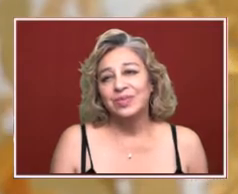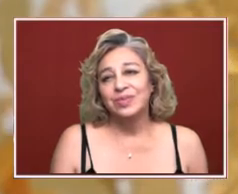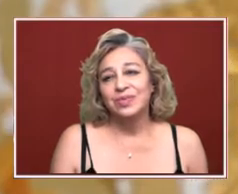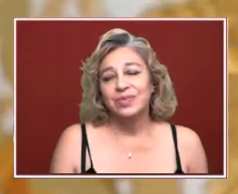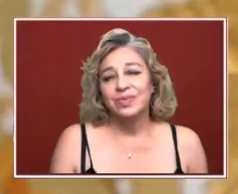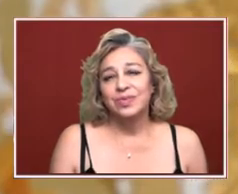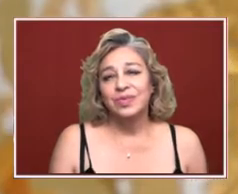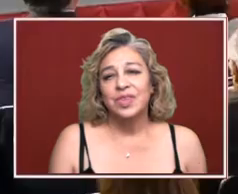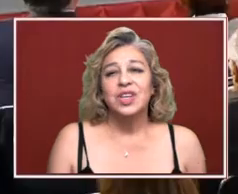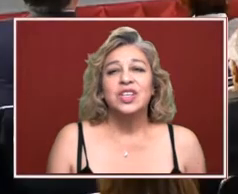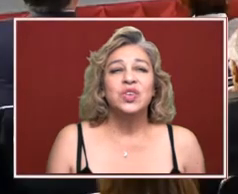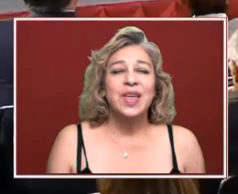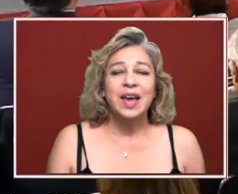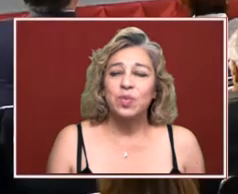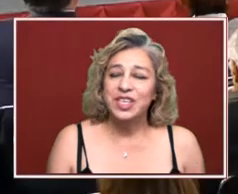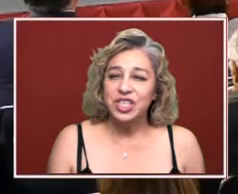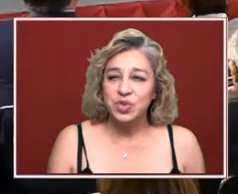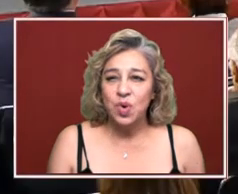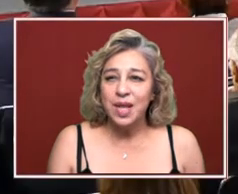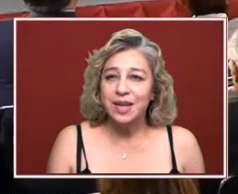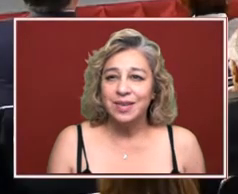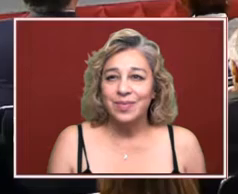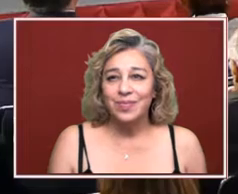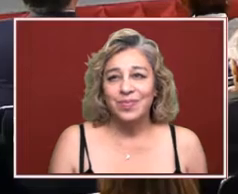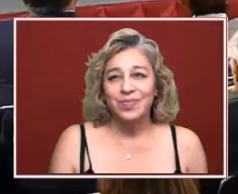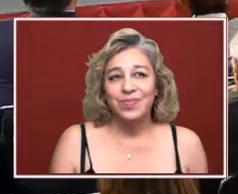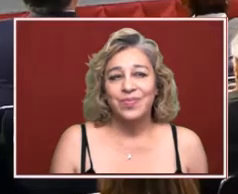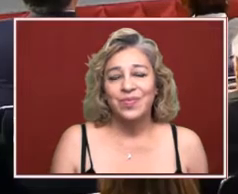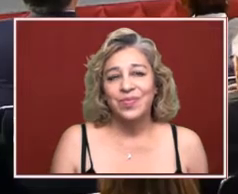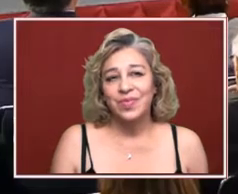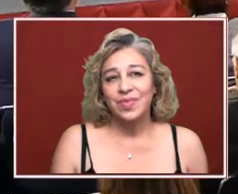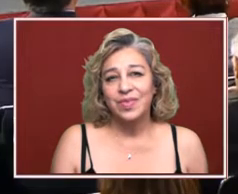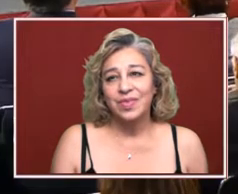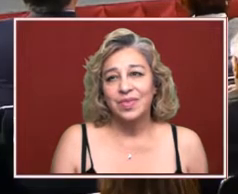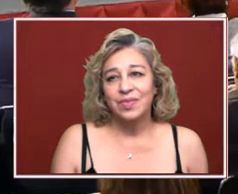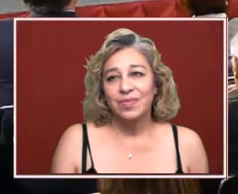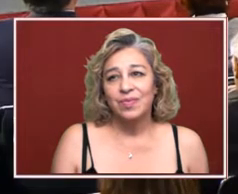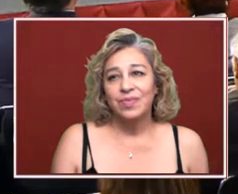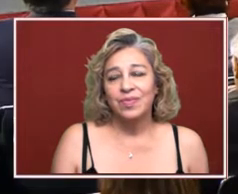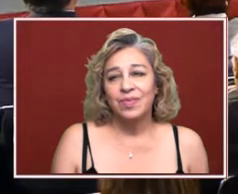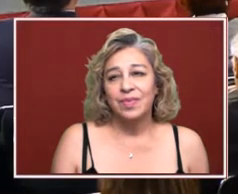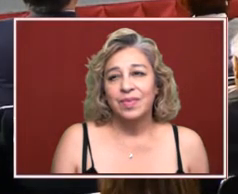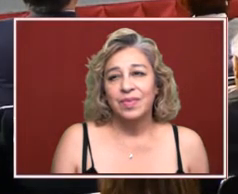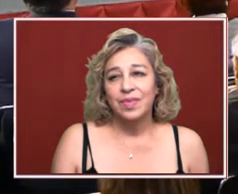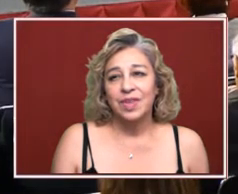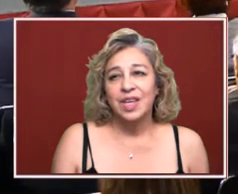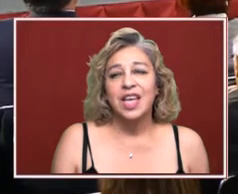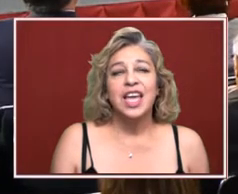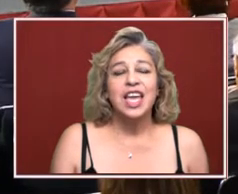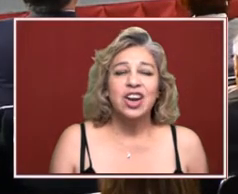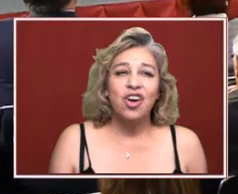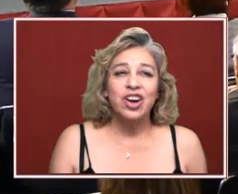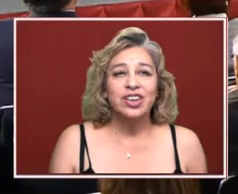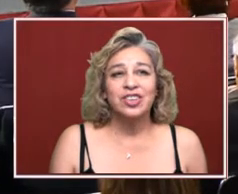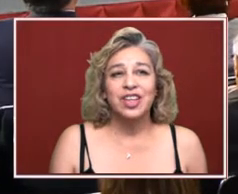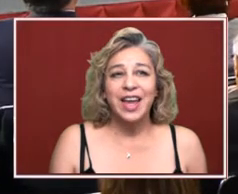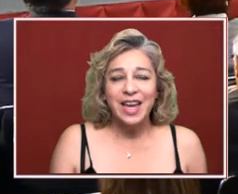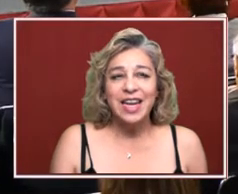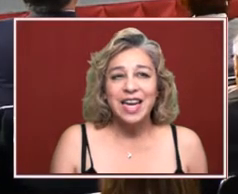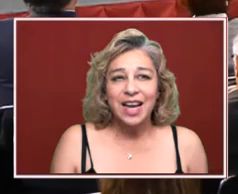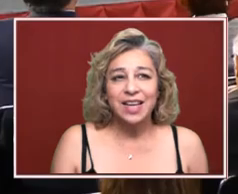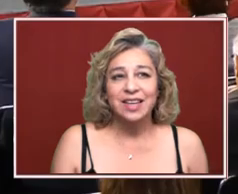está escrito. To that which is written. En el artículo 89. In